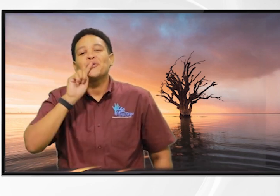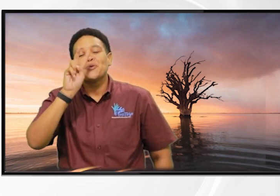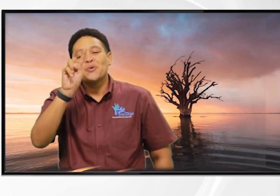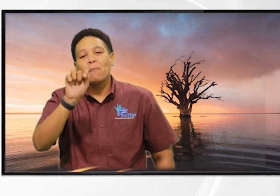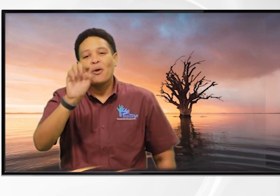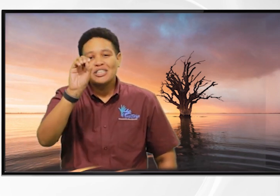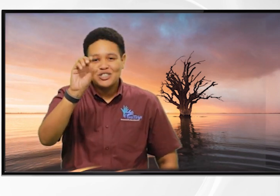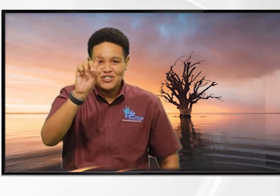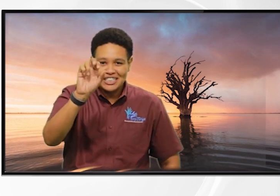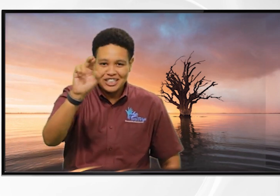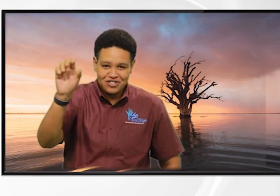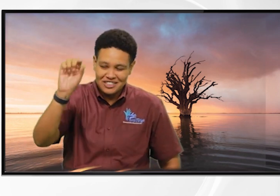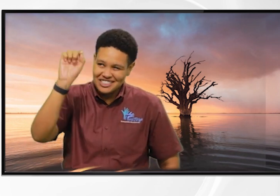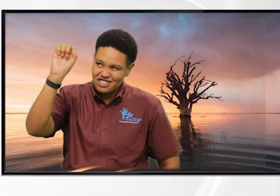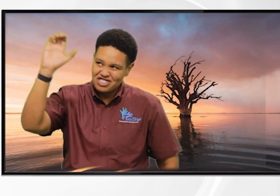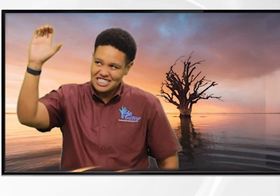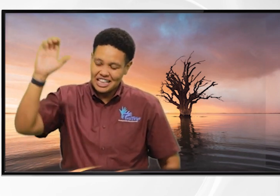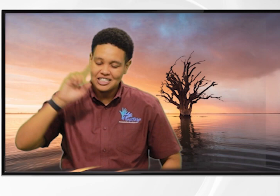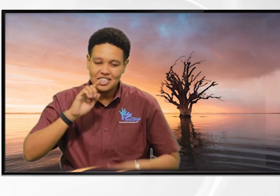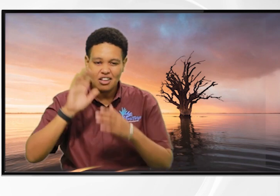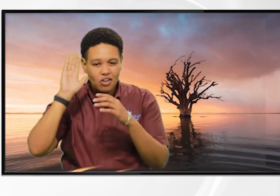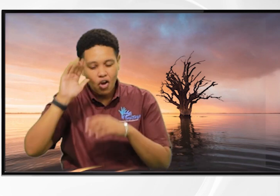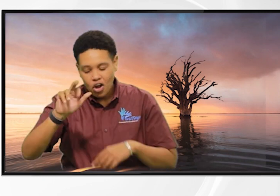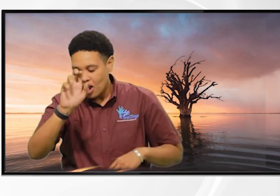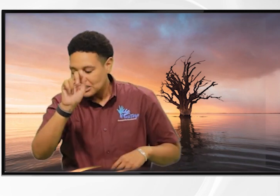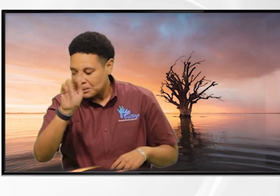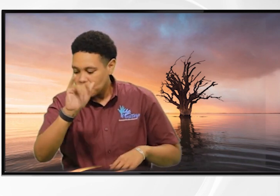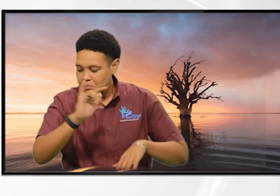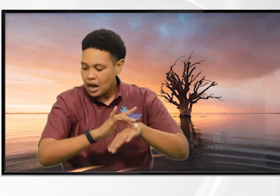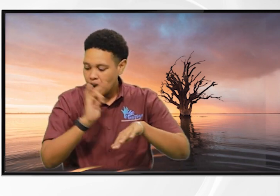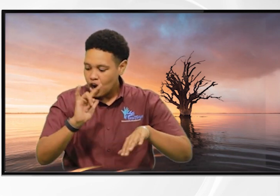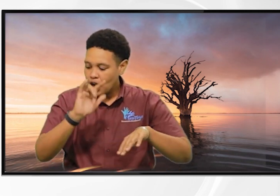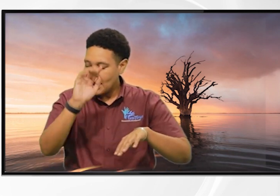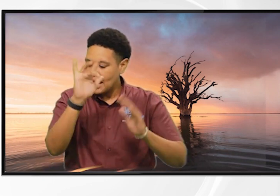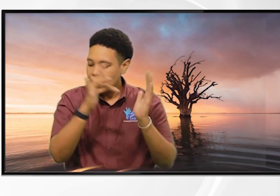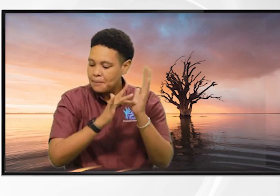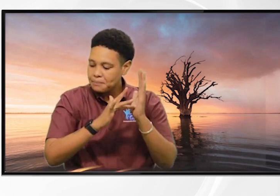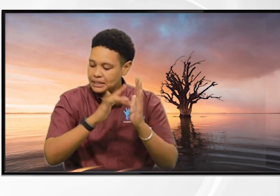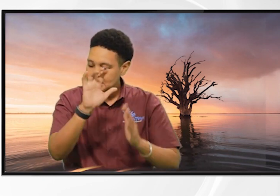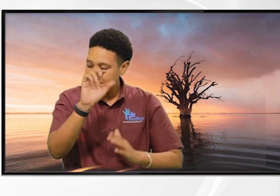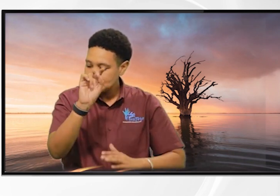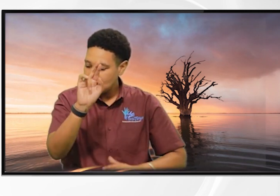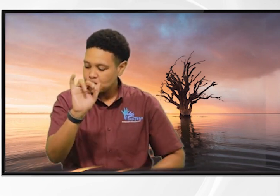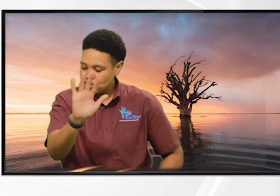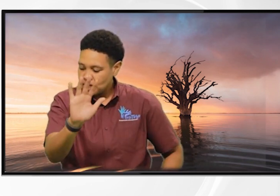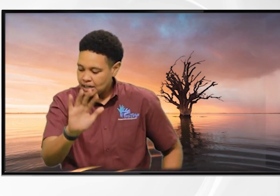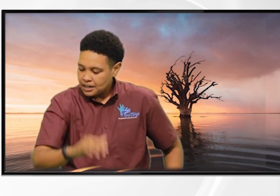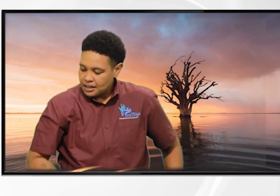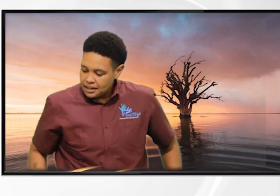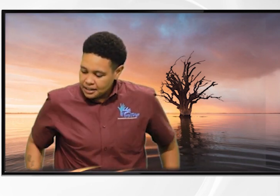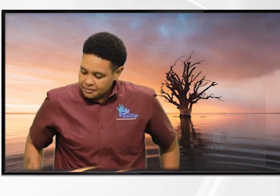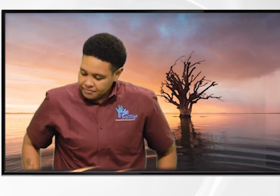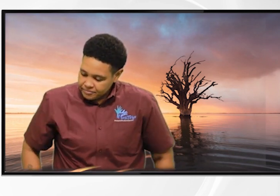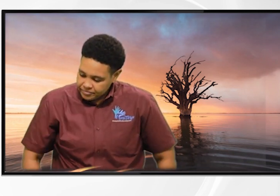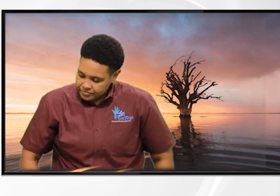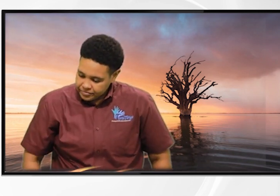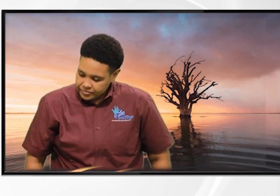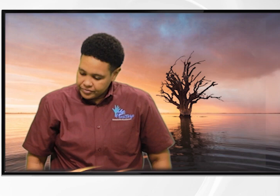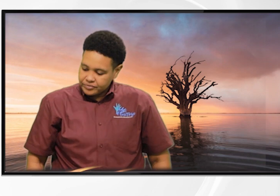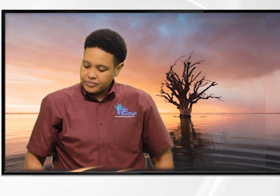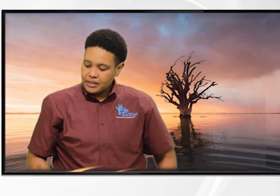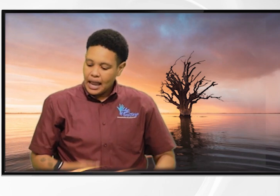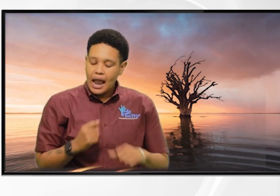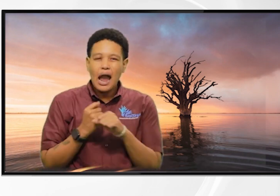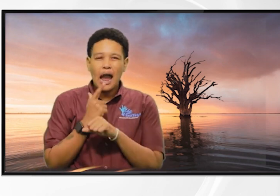degrees Celsius, across all RCPs by early mid-century. The annual frequency of